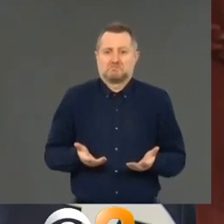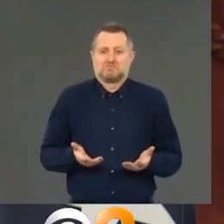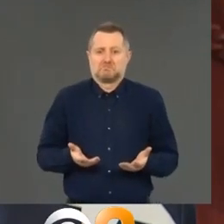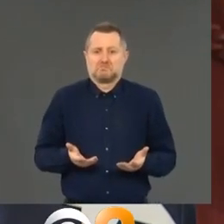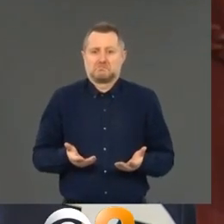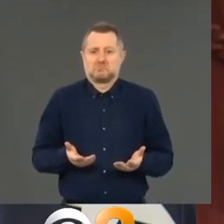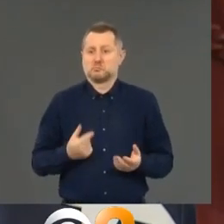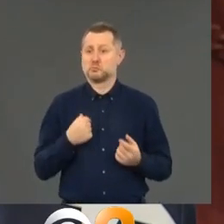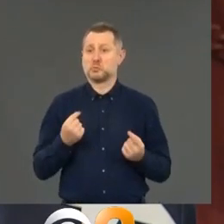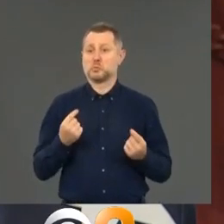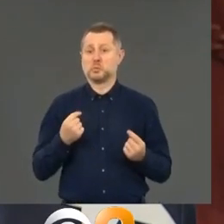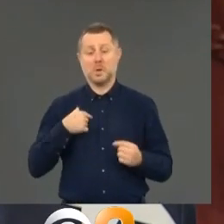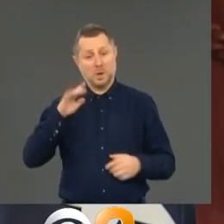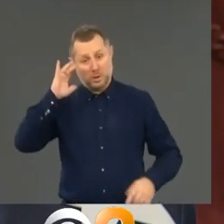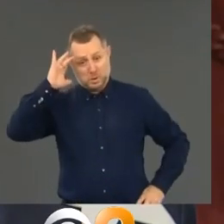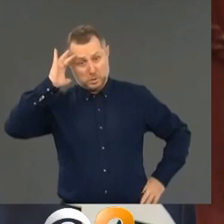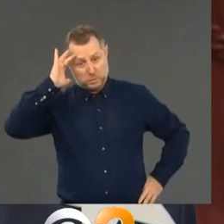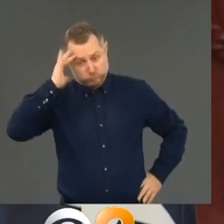is